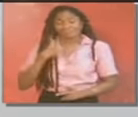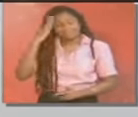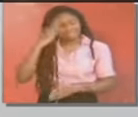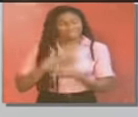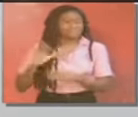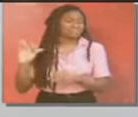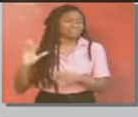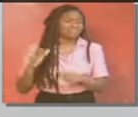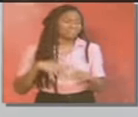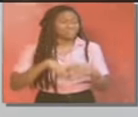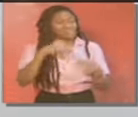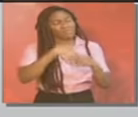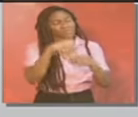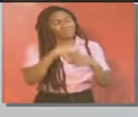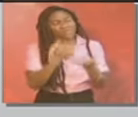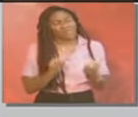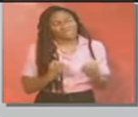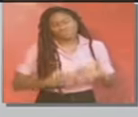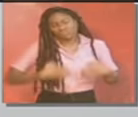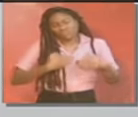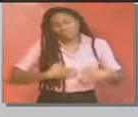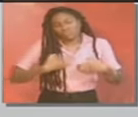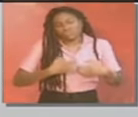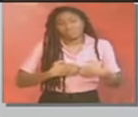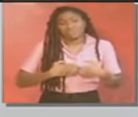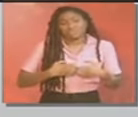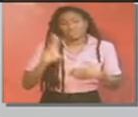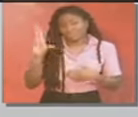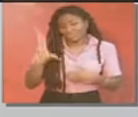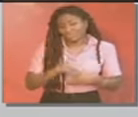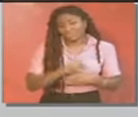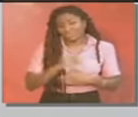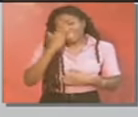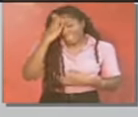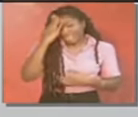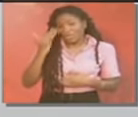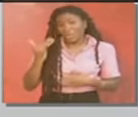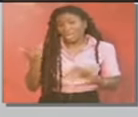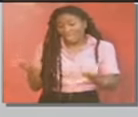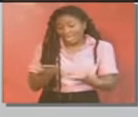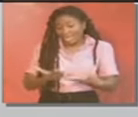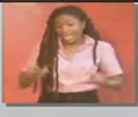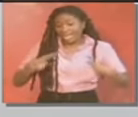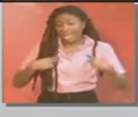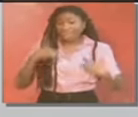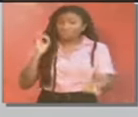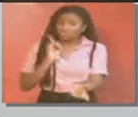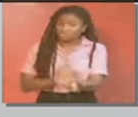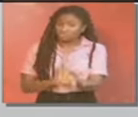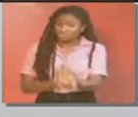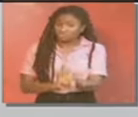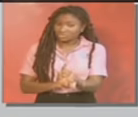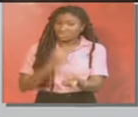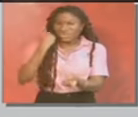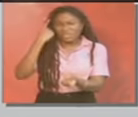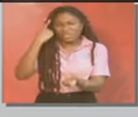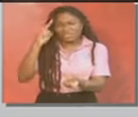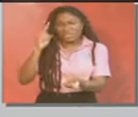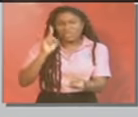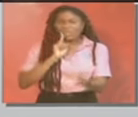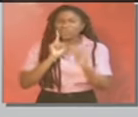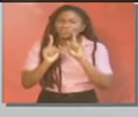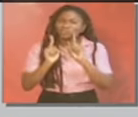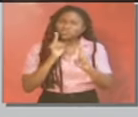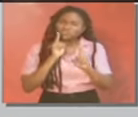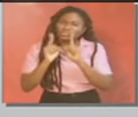some irresponsible decisions. And so that's why we have Mrs. Campbell here with us, who will speak to us about some of the